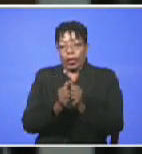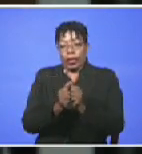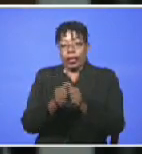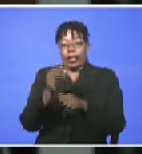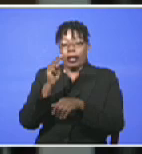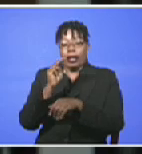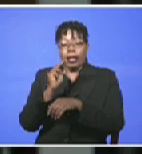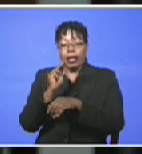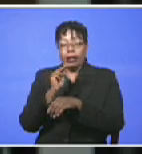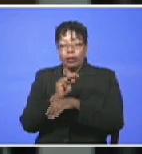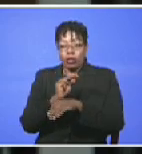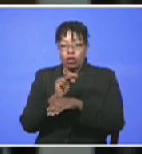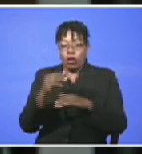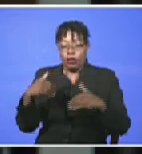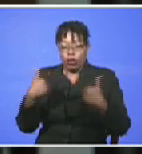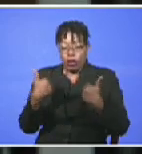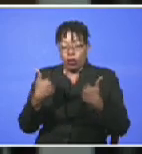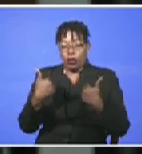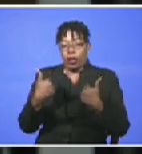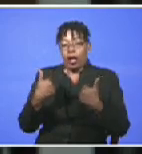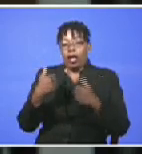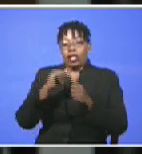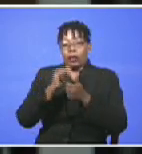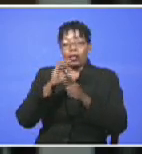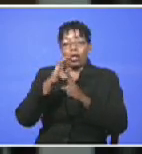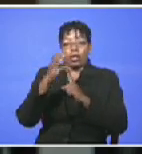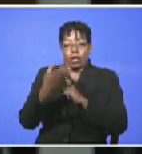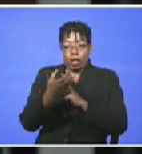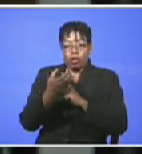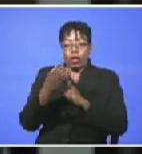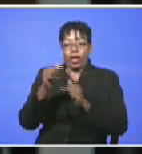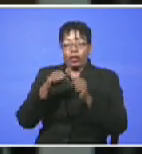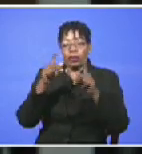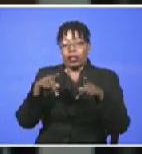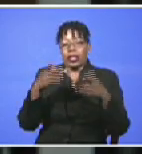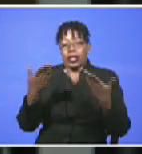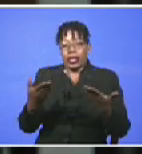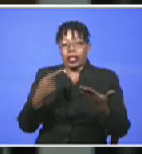Ministry of Youth, Sports and Culture and everyone that is here to simply say thank you.